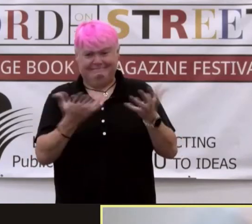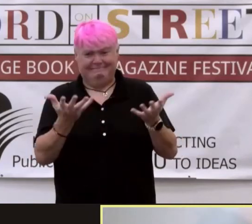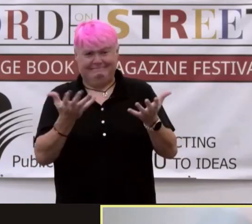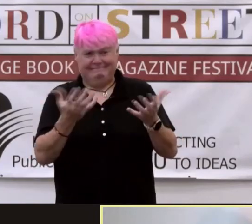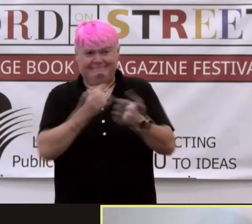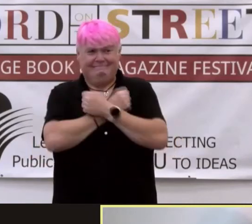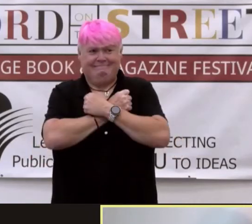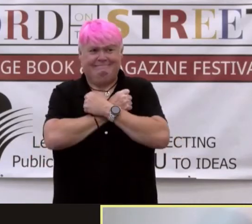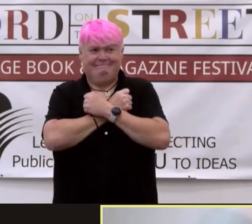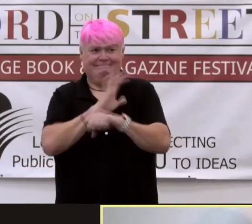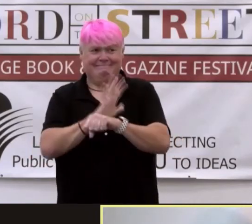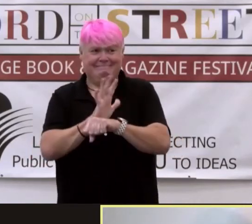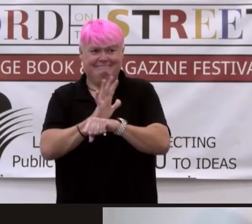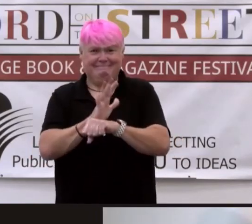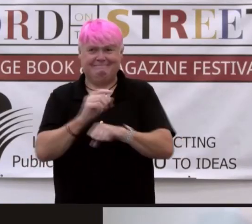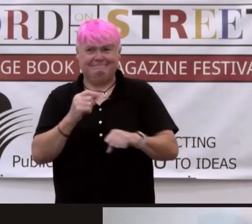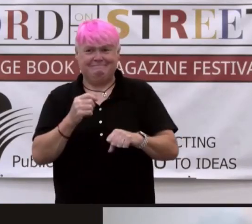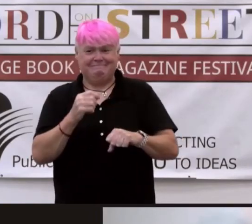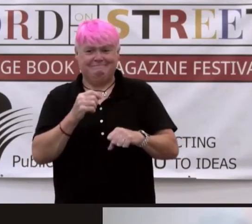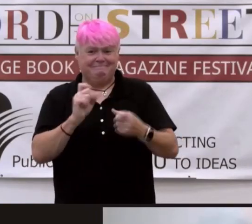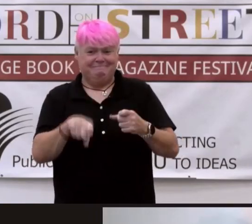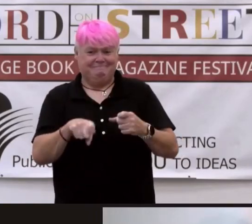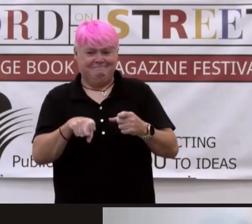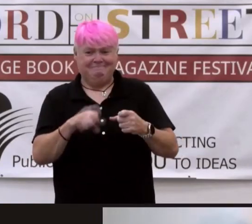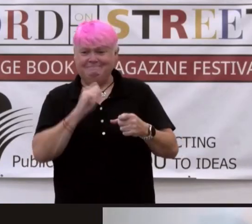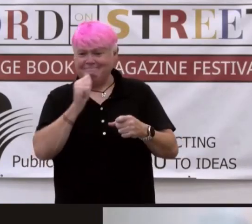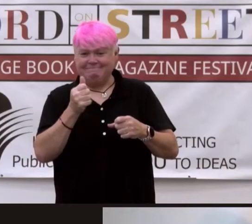not love them enough. Usually happens with me and